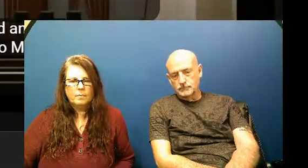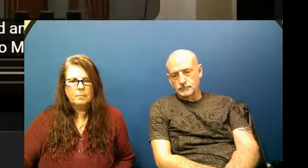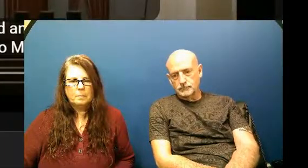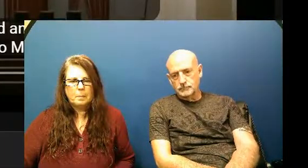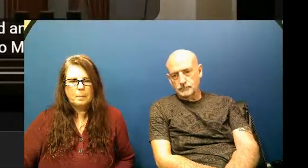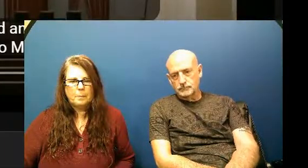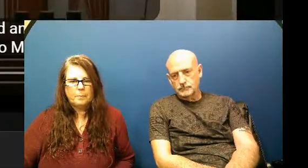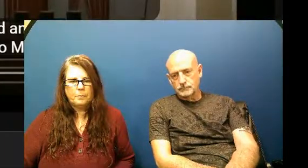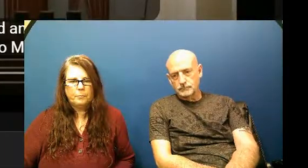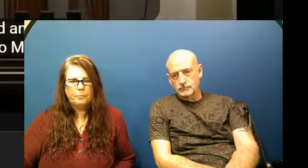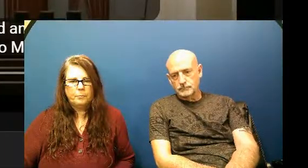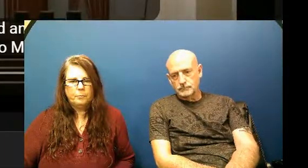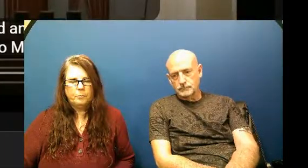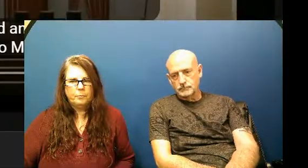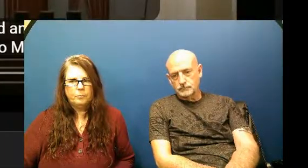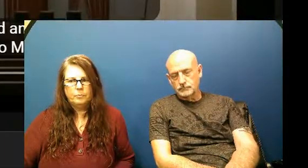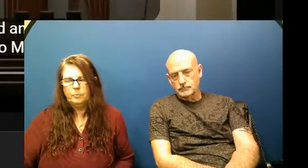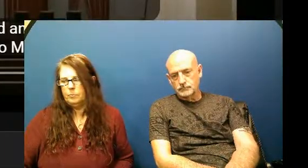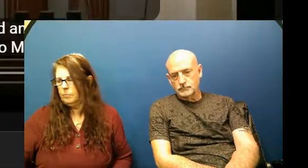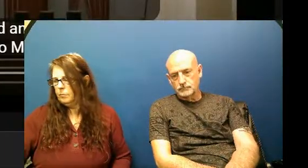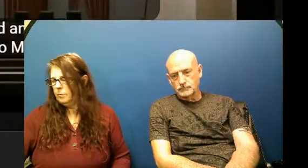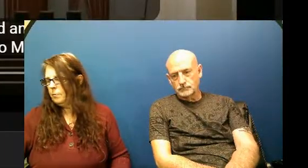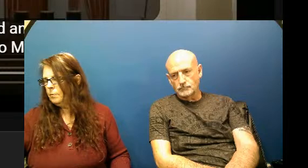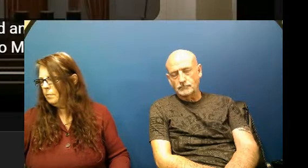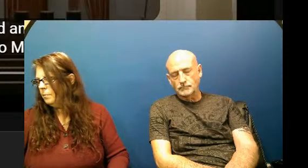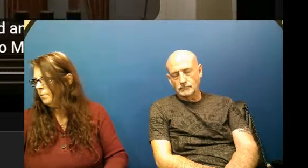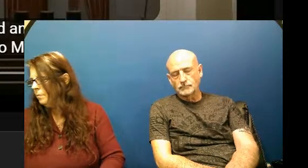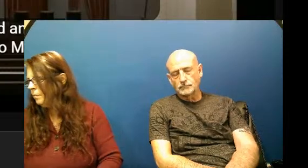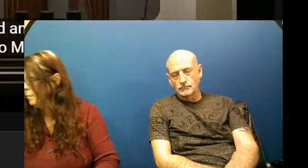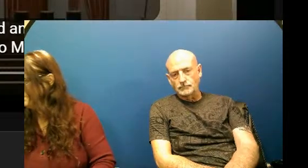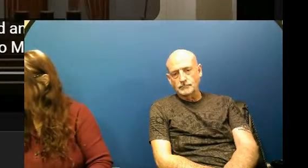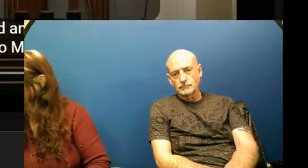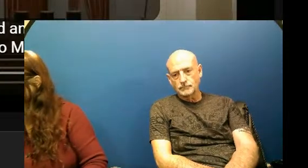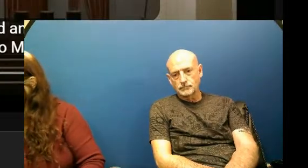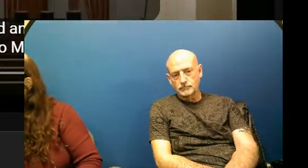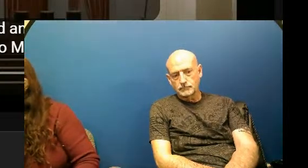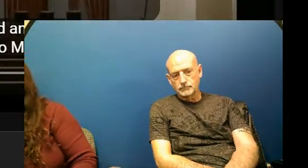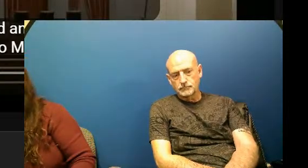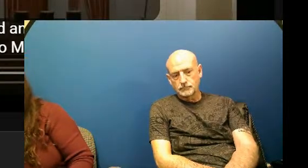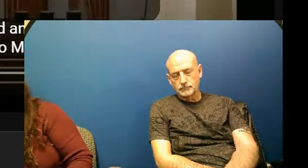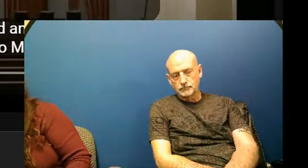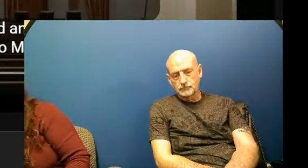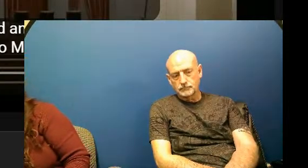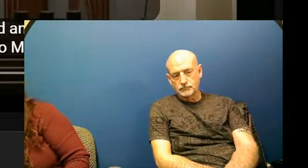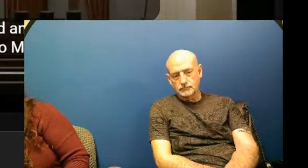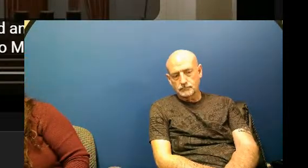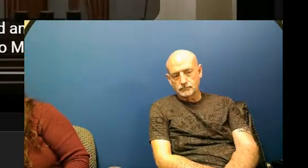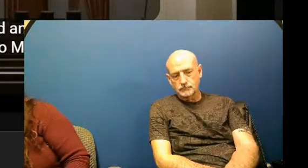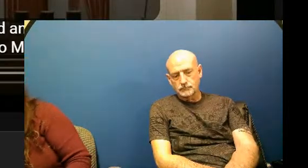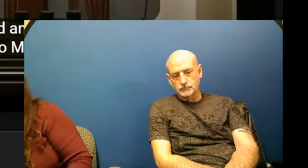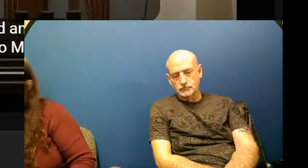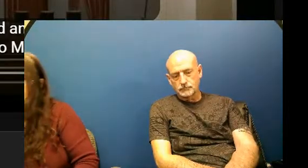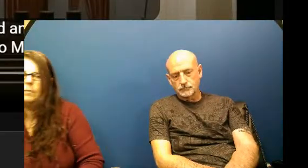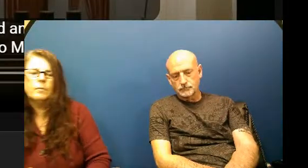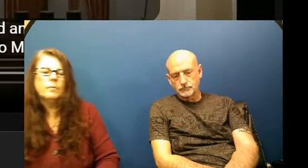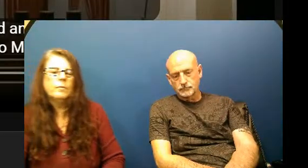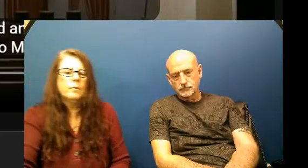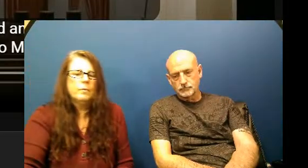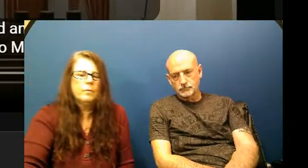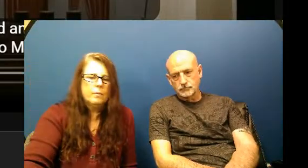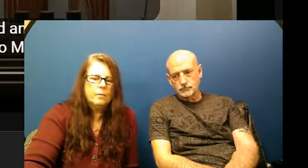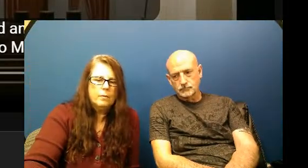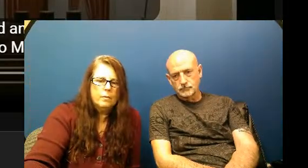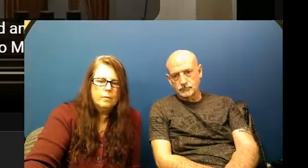a content-based interest. Is that a fair summary? I think that, and the only thing I would add to it is just the prior step, which it